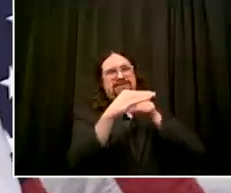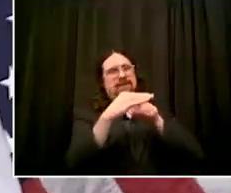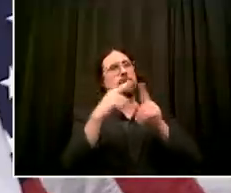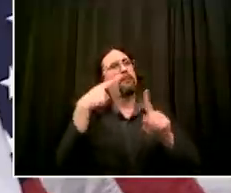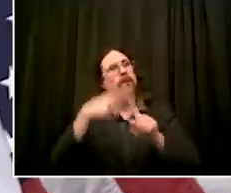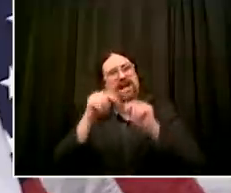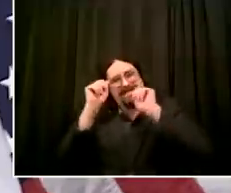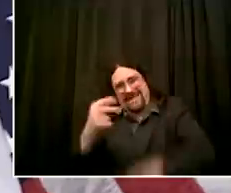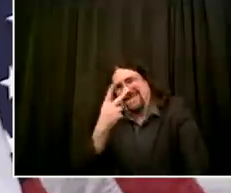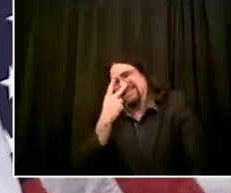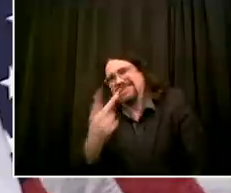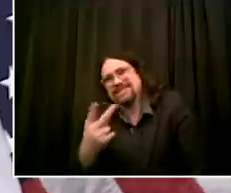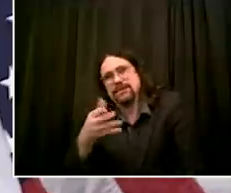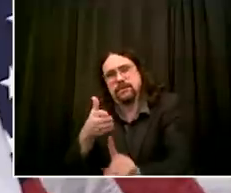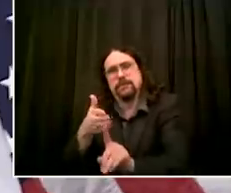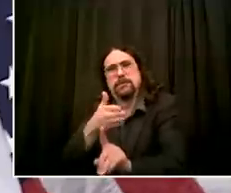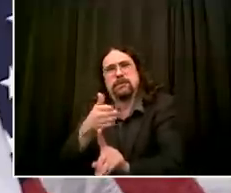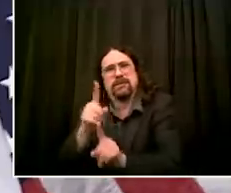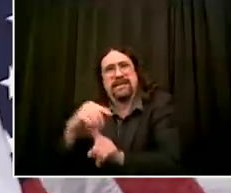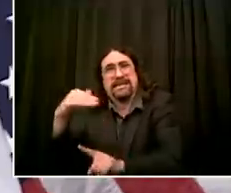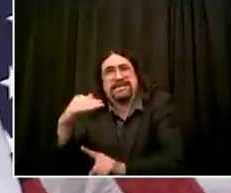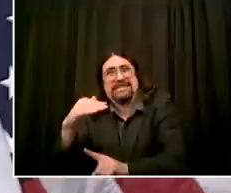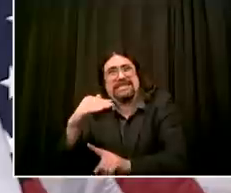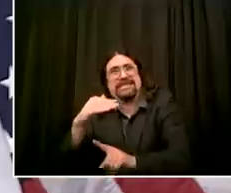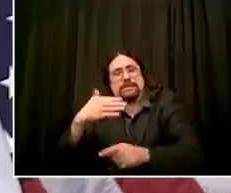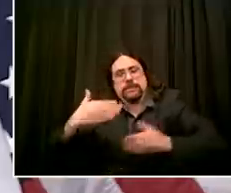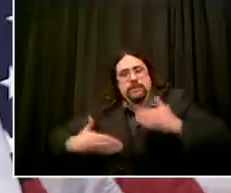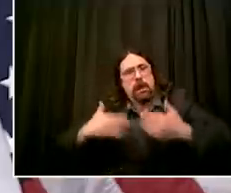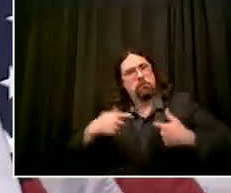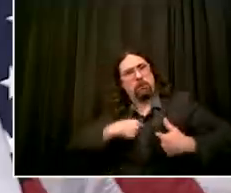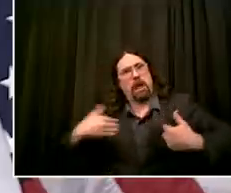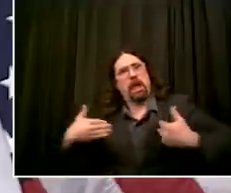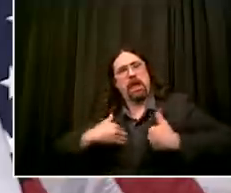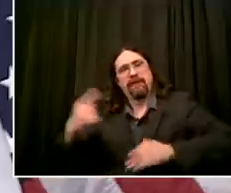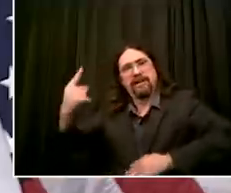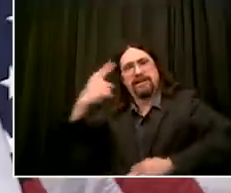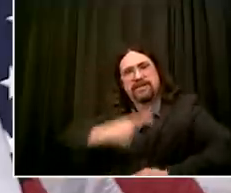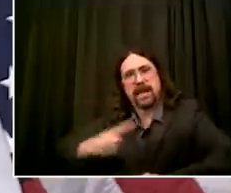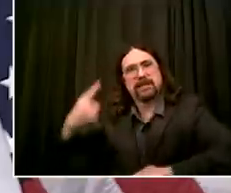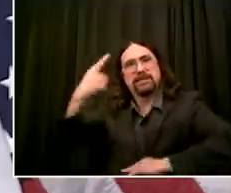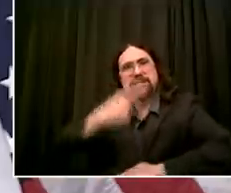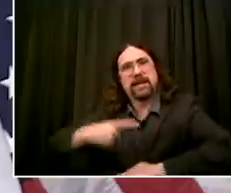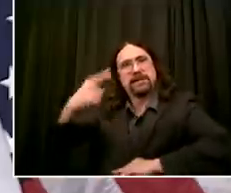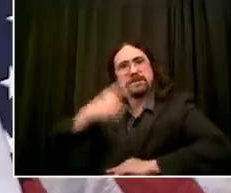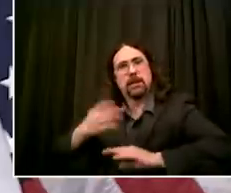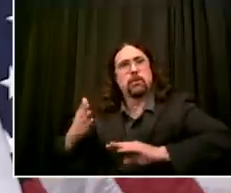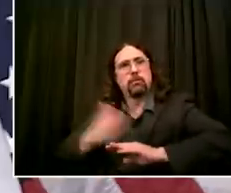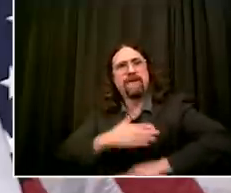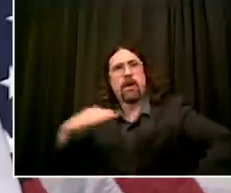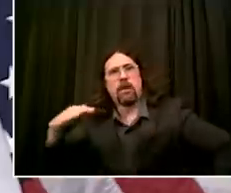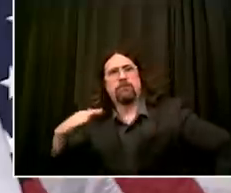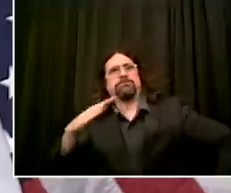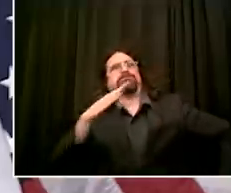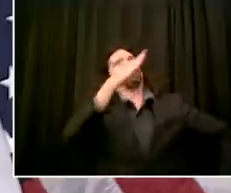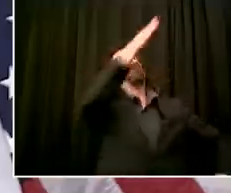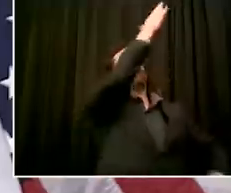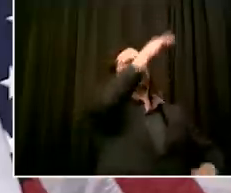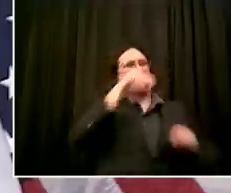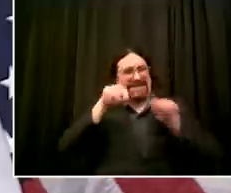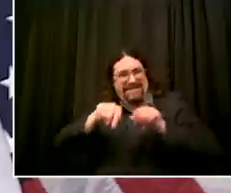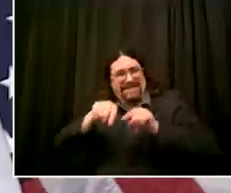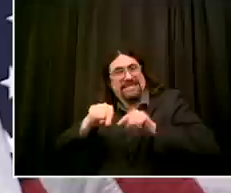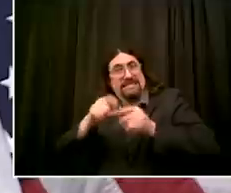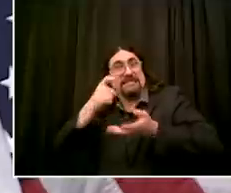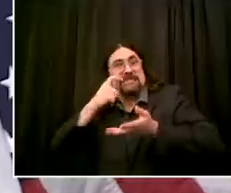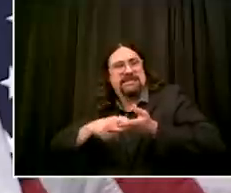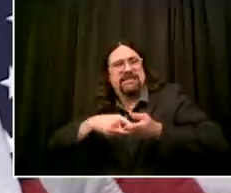next phase or even retreat to the previous phase. But I think the basic way to think about it is high level